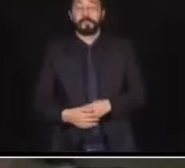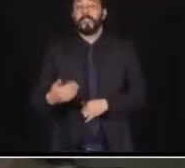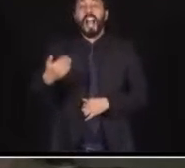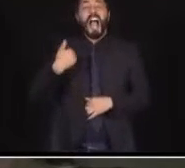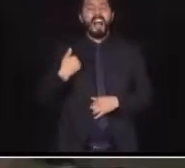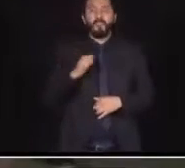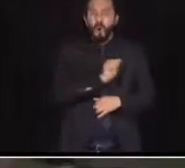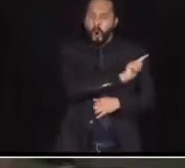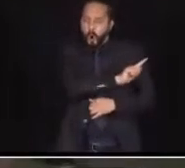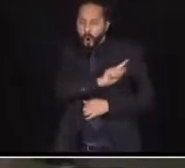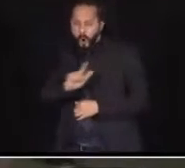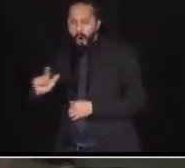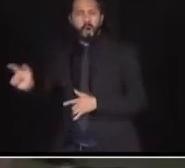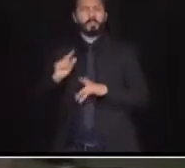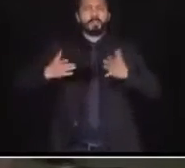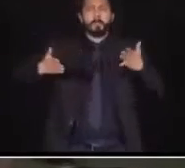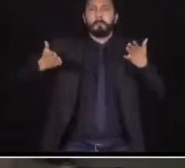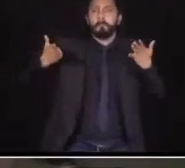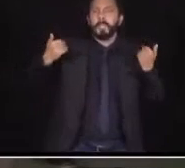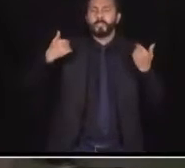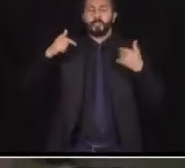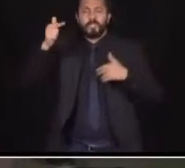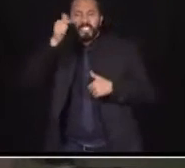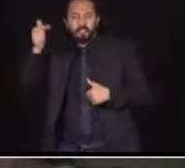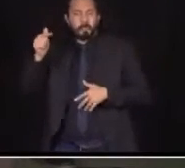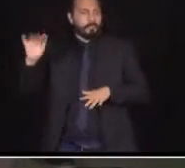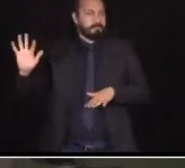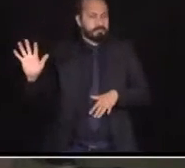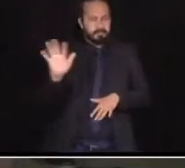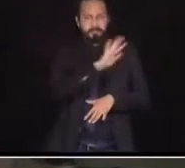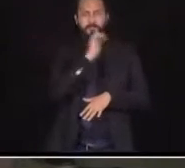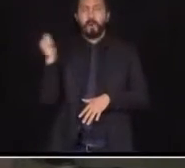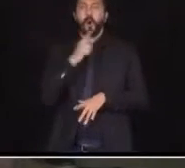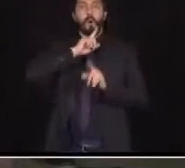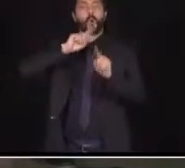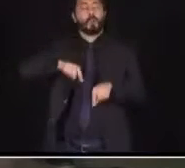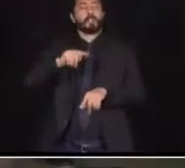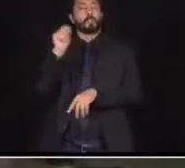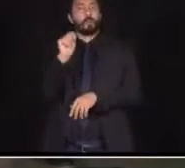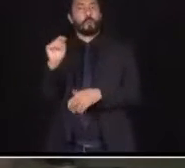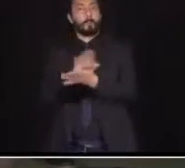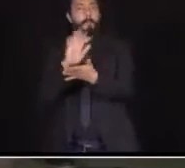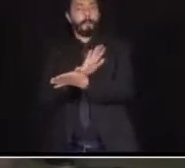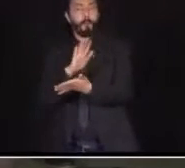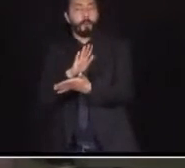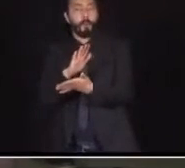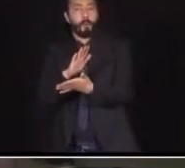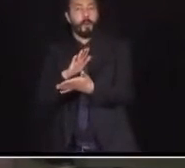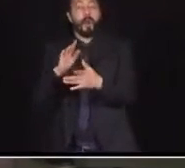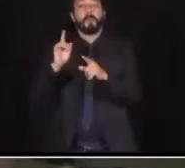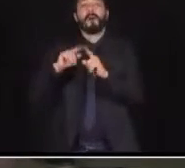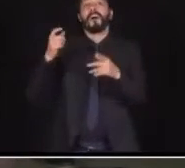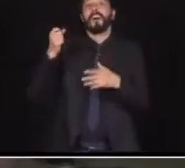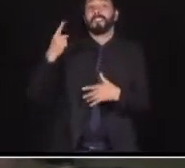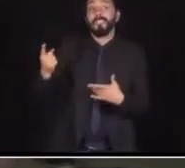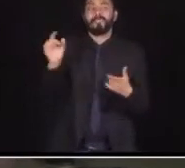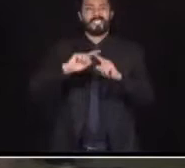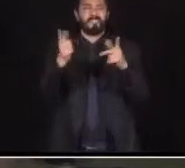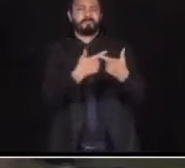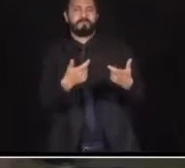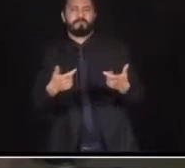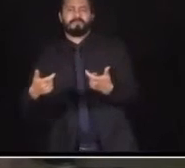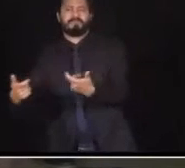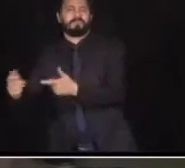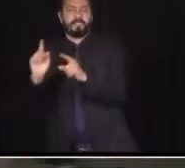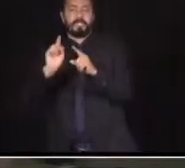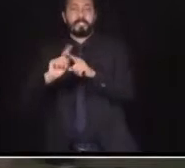minister, everyone's ordering toilet paper, for example. Doesn't it make sense? And by the way, they go through distributors. So by the time we get it, they